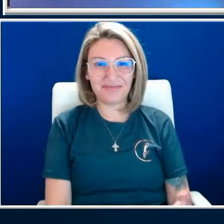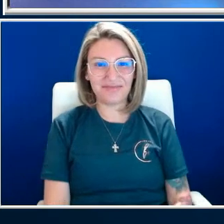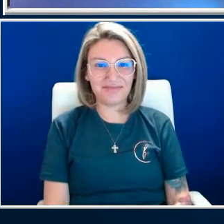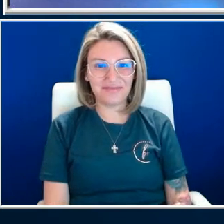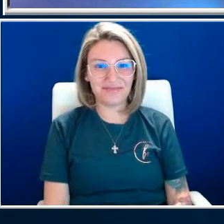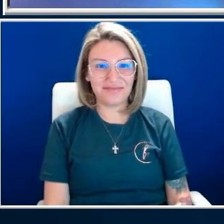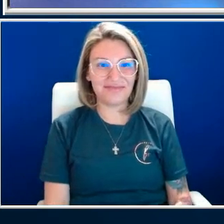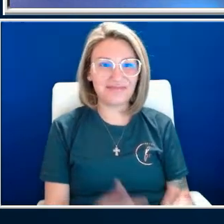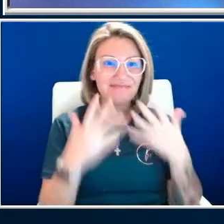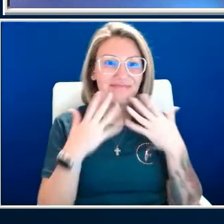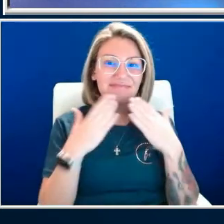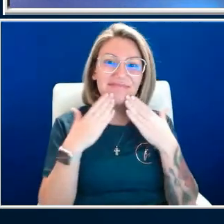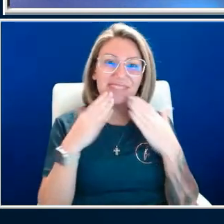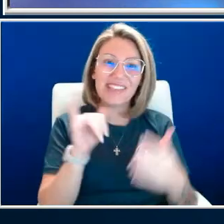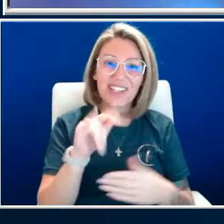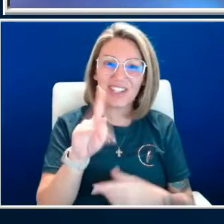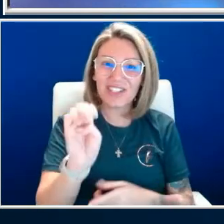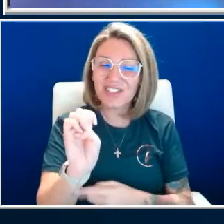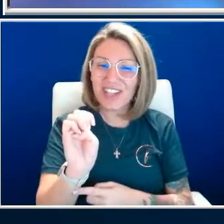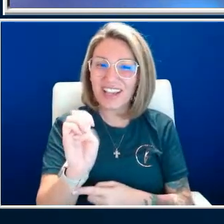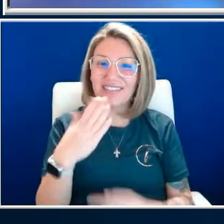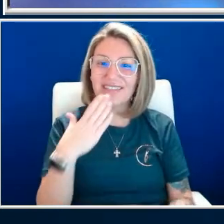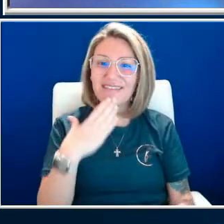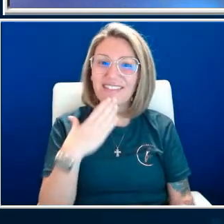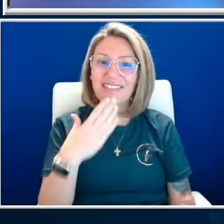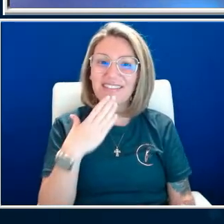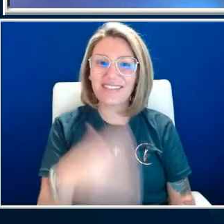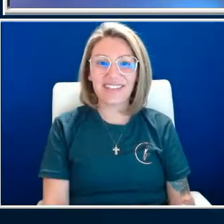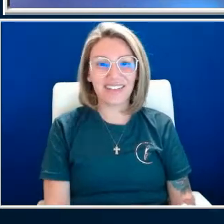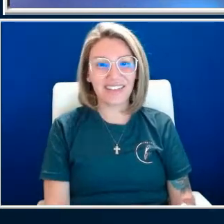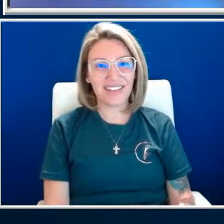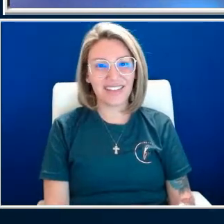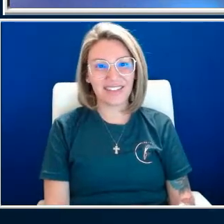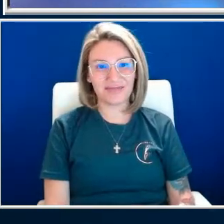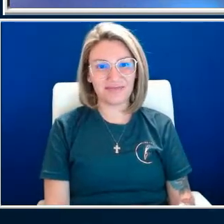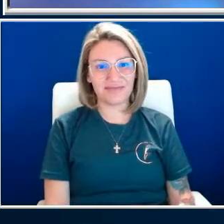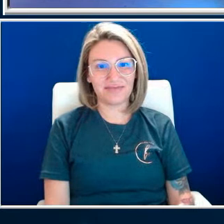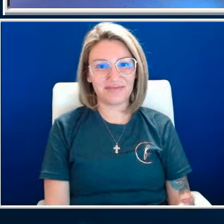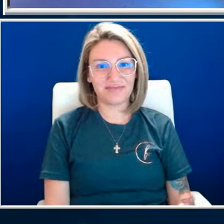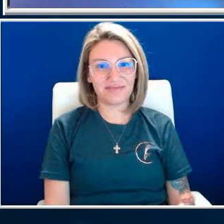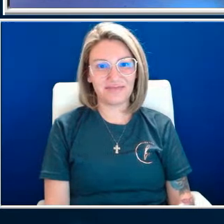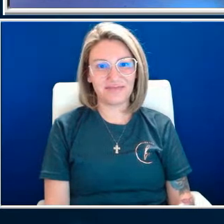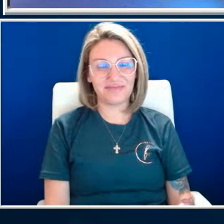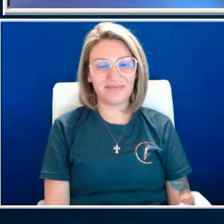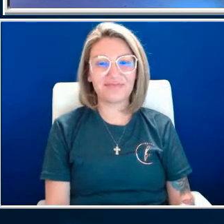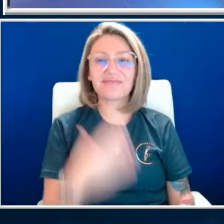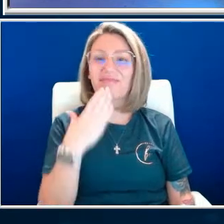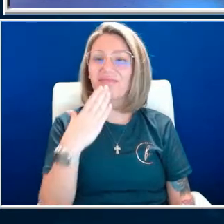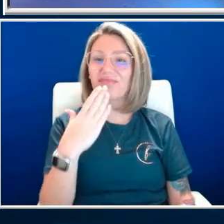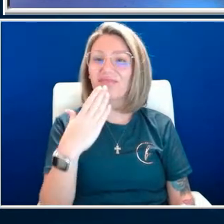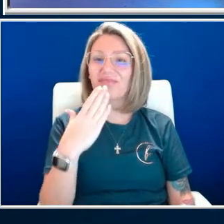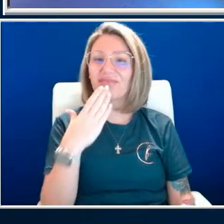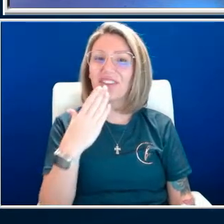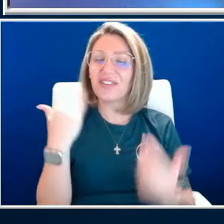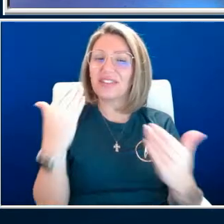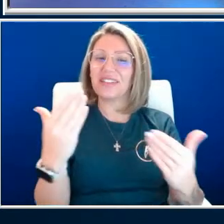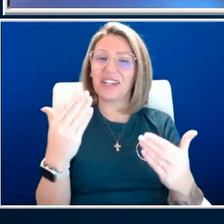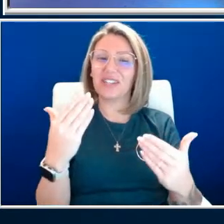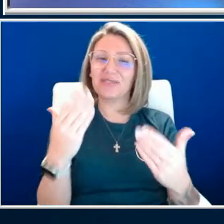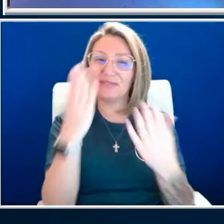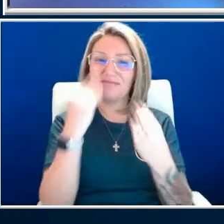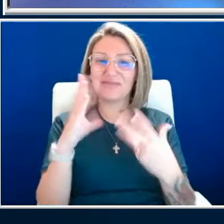Thank you, Jackie. Thank you. Thank you guys so much. And thank you for letting us share your story today. Enjoy